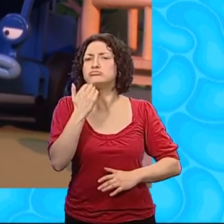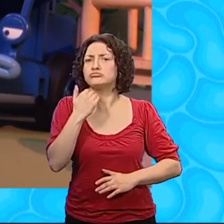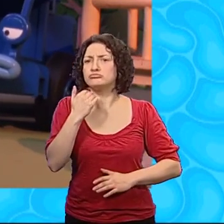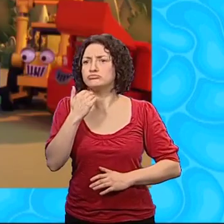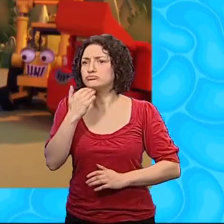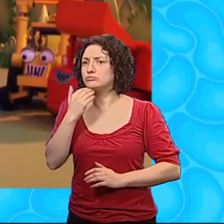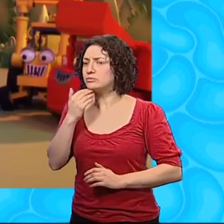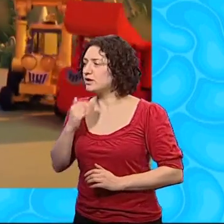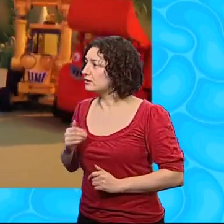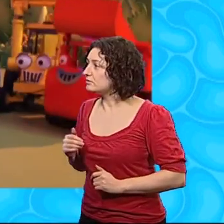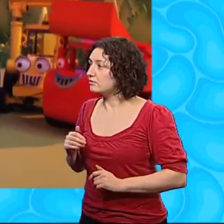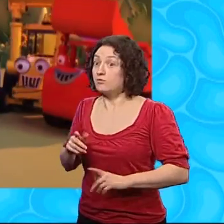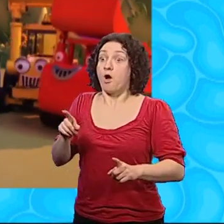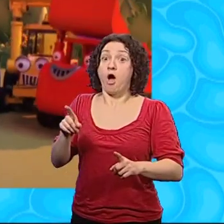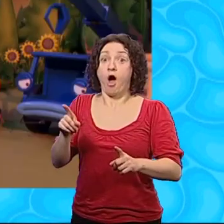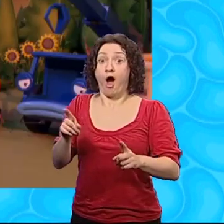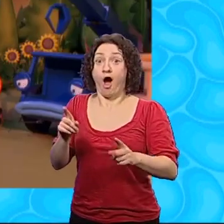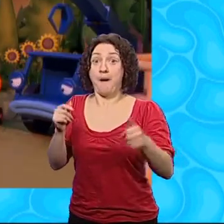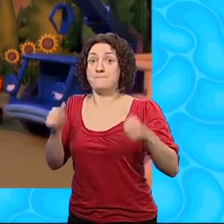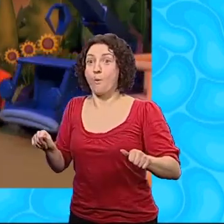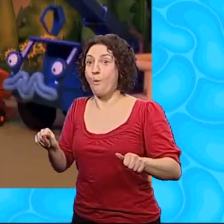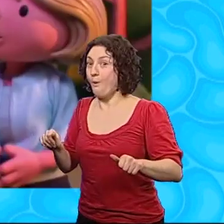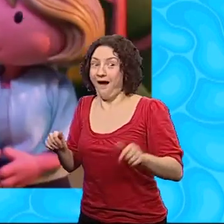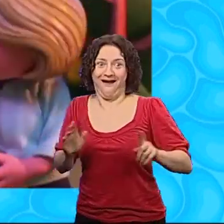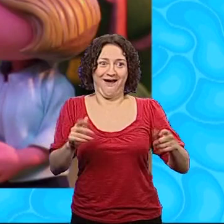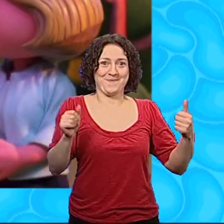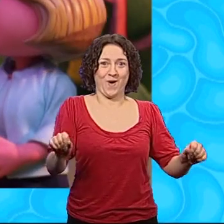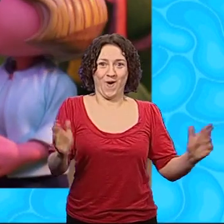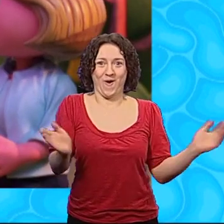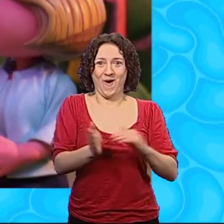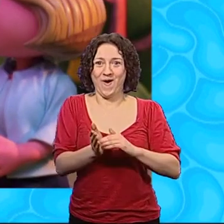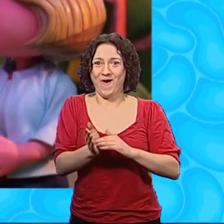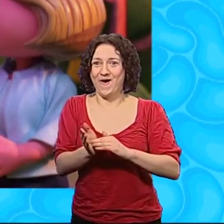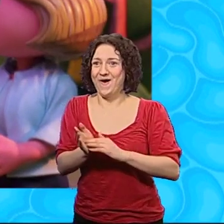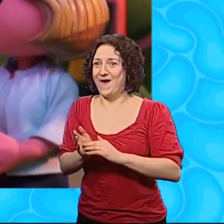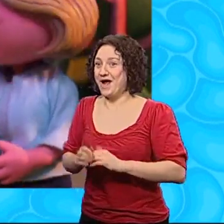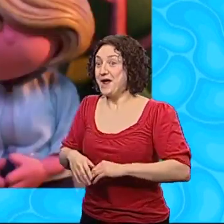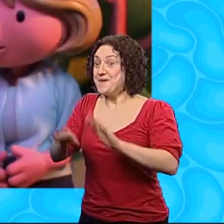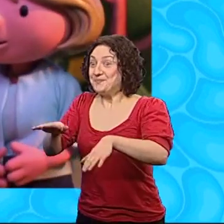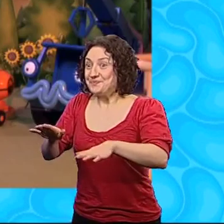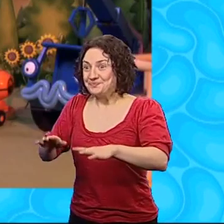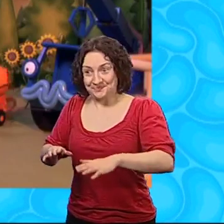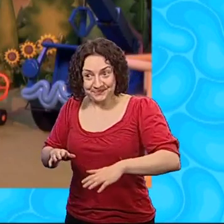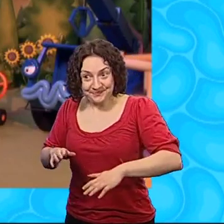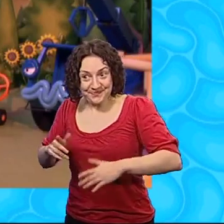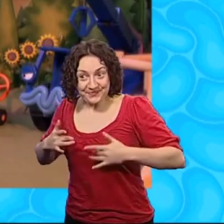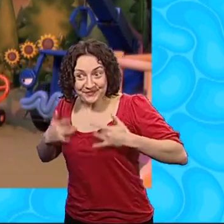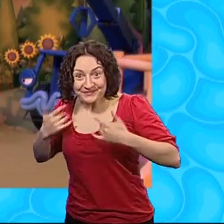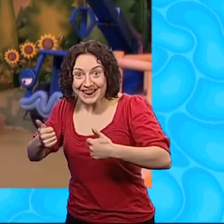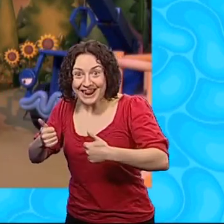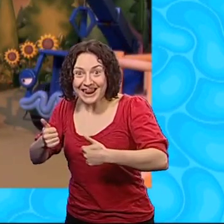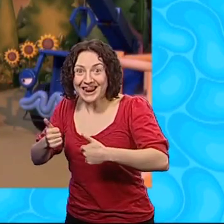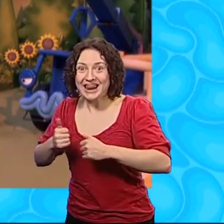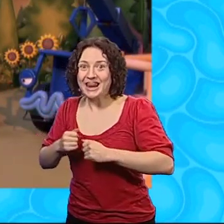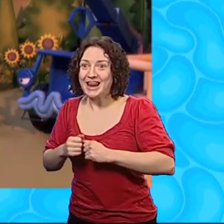Get back. Oh, look, here they are. Ah, the tuneful pickers have arrived. Hey, Lofty, how